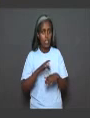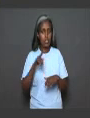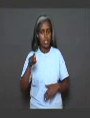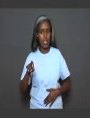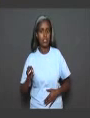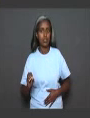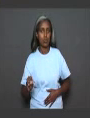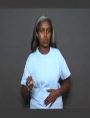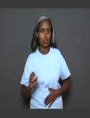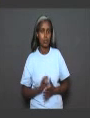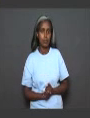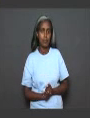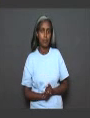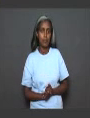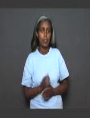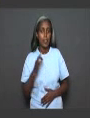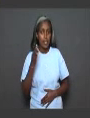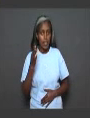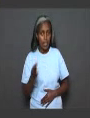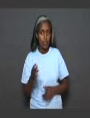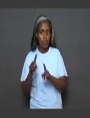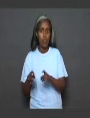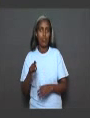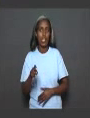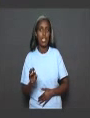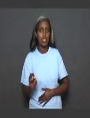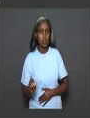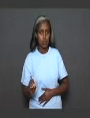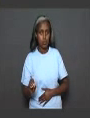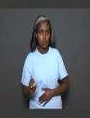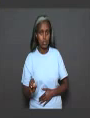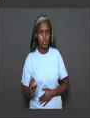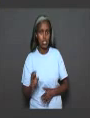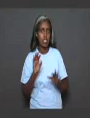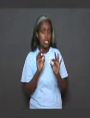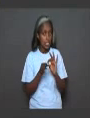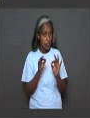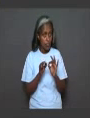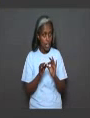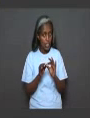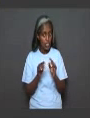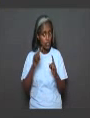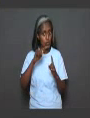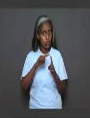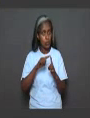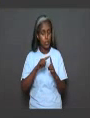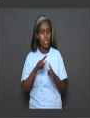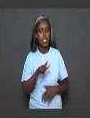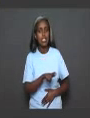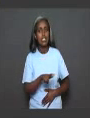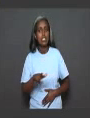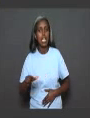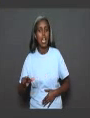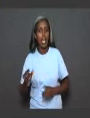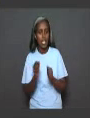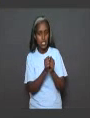naught, f of x naught, is defined to be the line